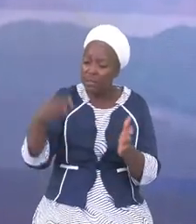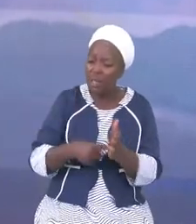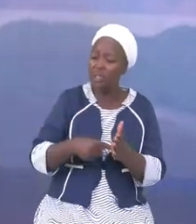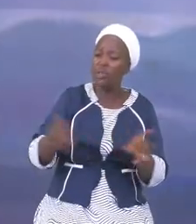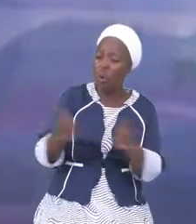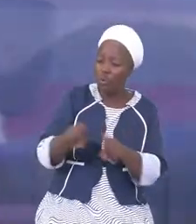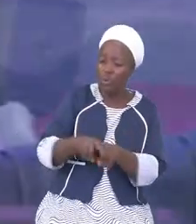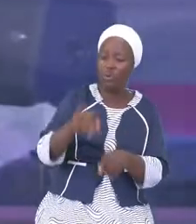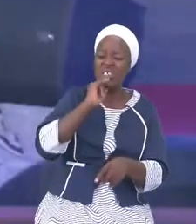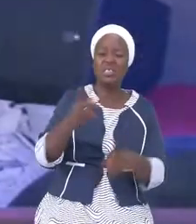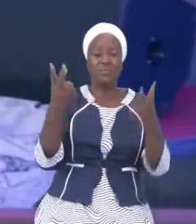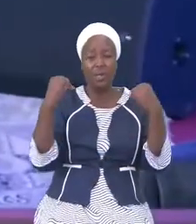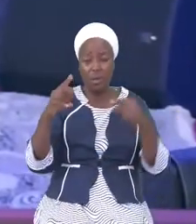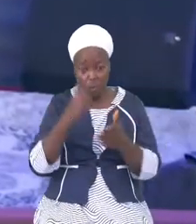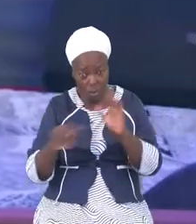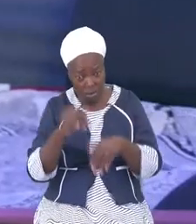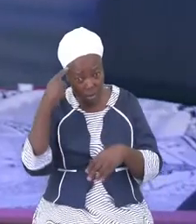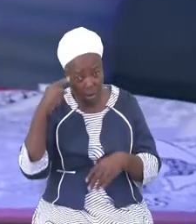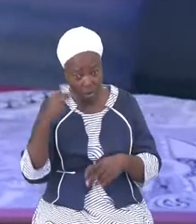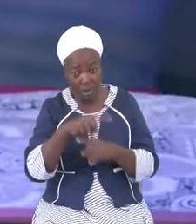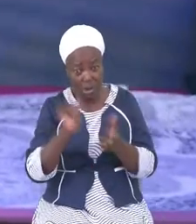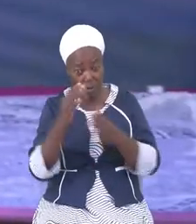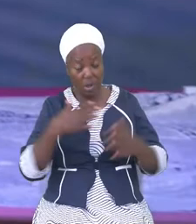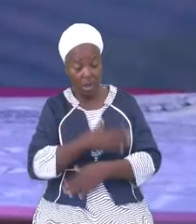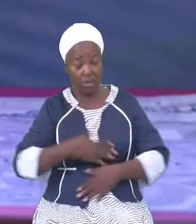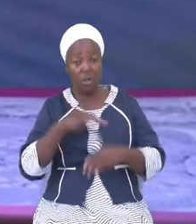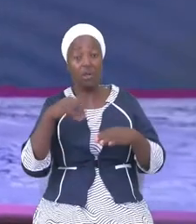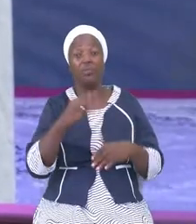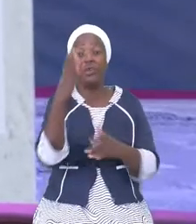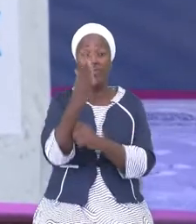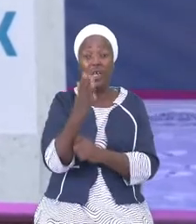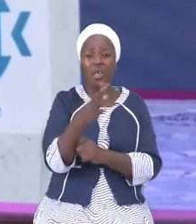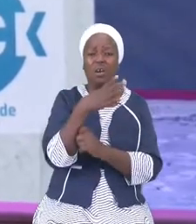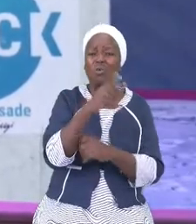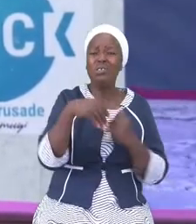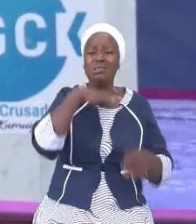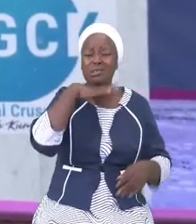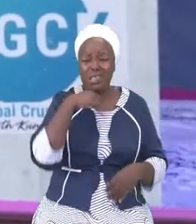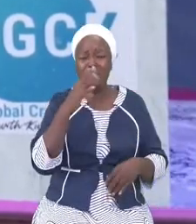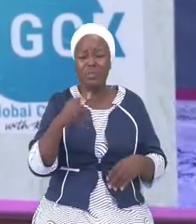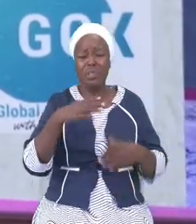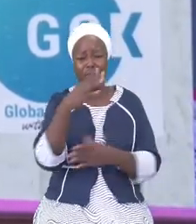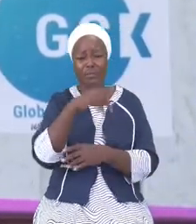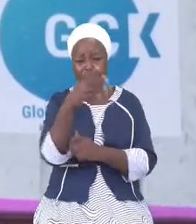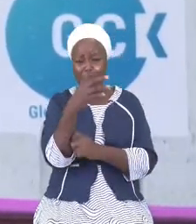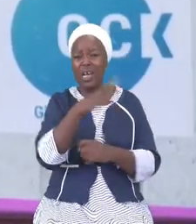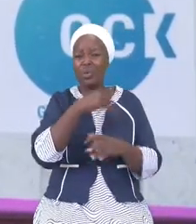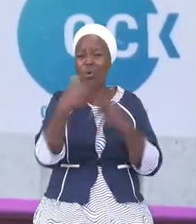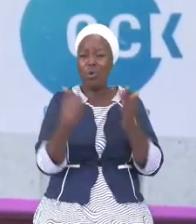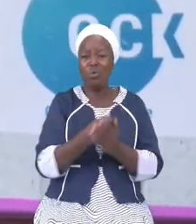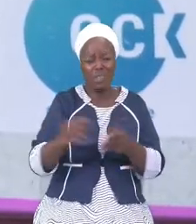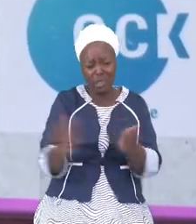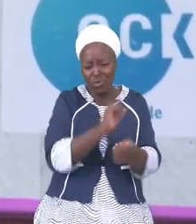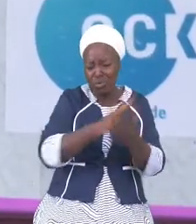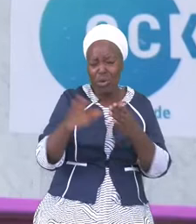vanity. What do you think you are enjoying of the flesh? The defilement of the flesh, and the